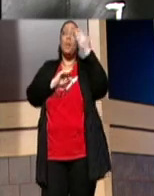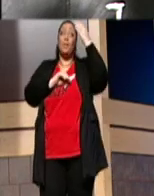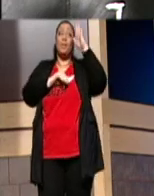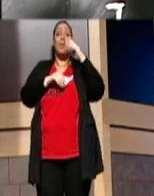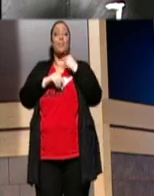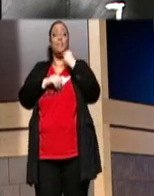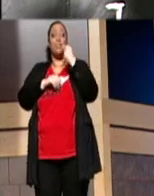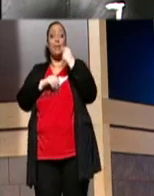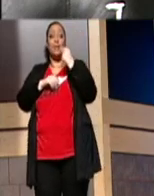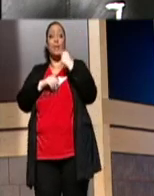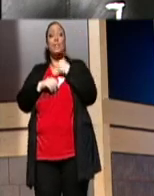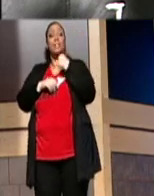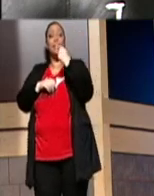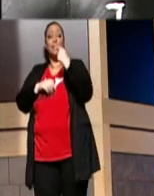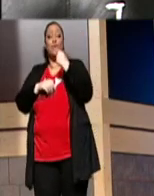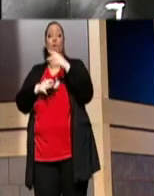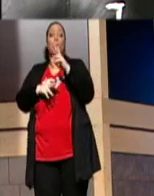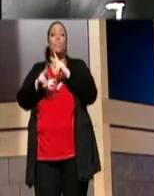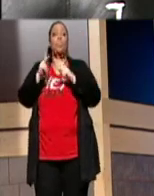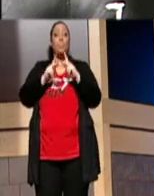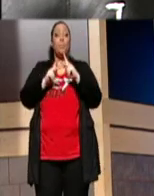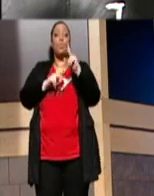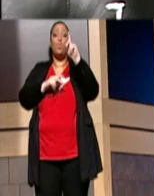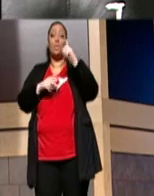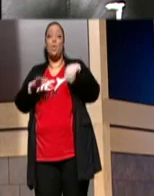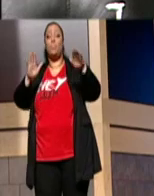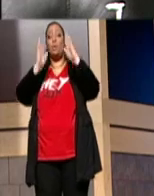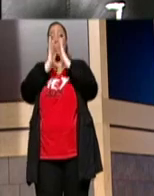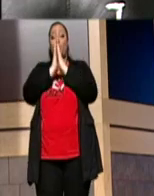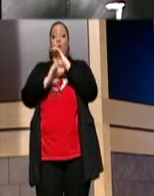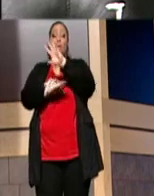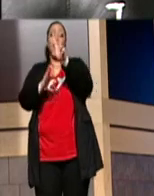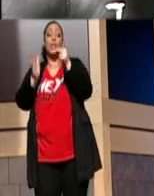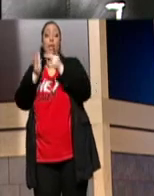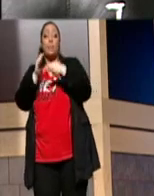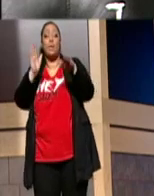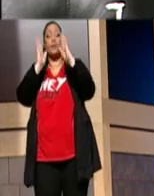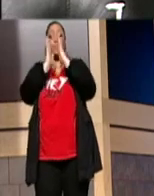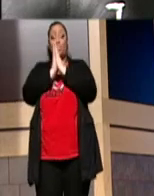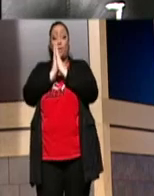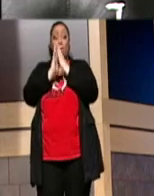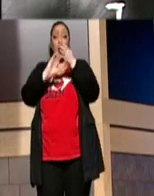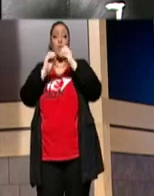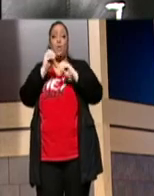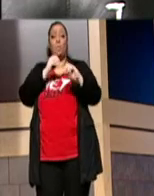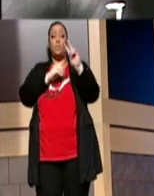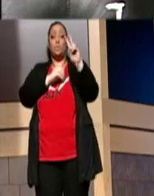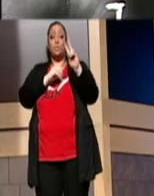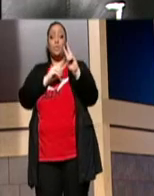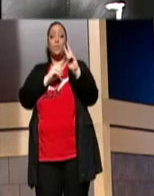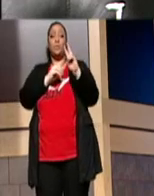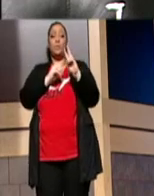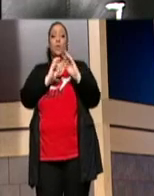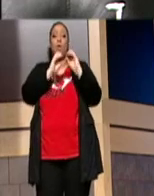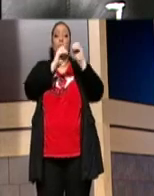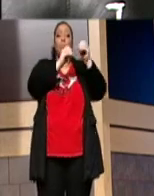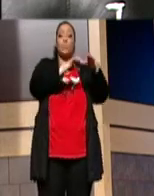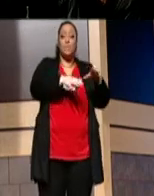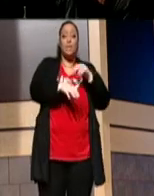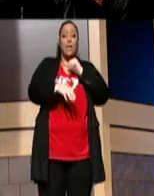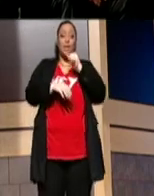said, tell the people they better pray. Get back to prayer. Number two, forsake not the assemblies of